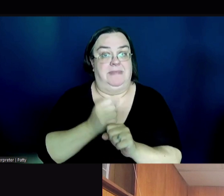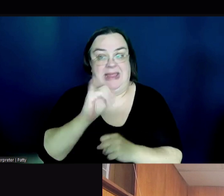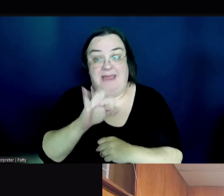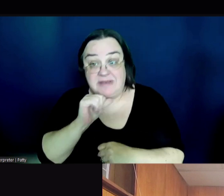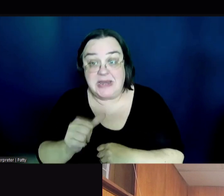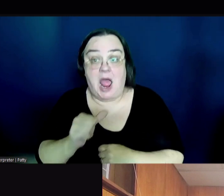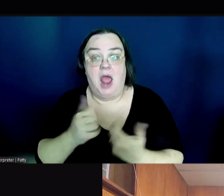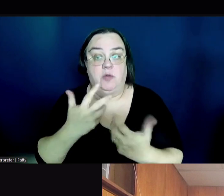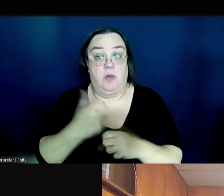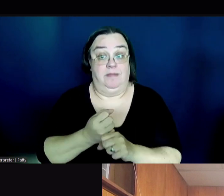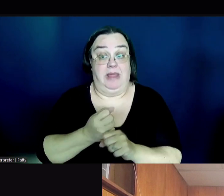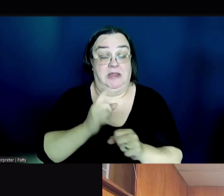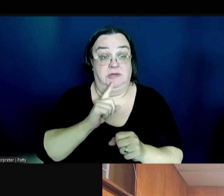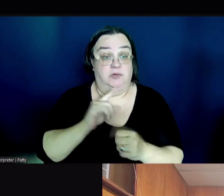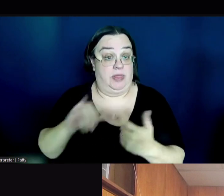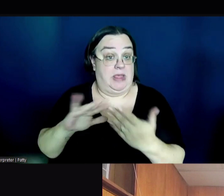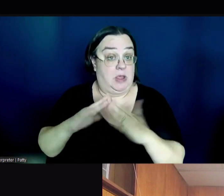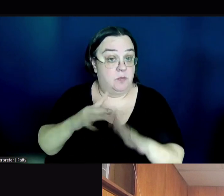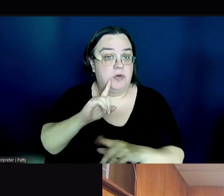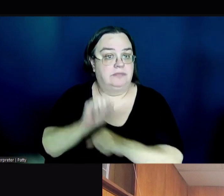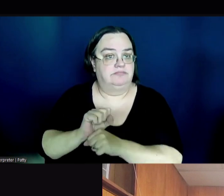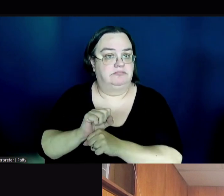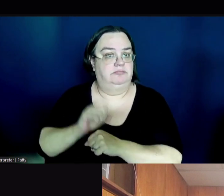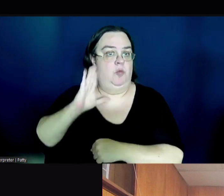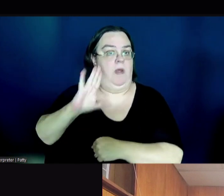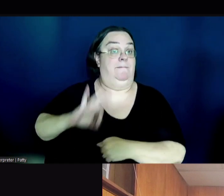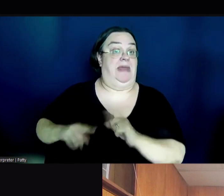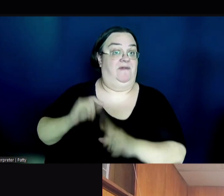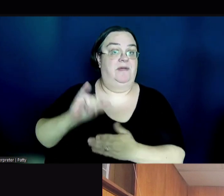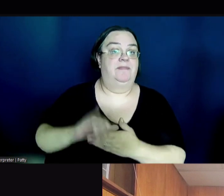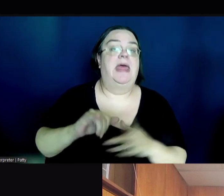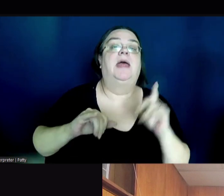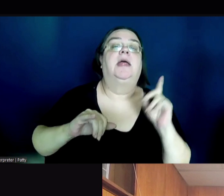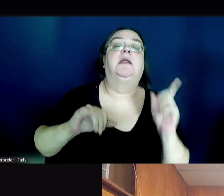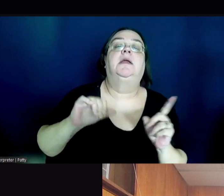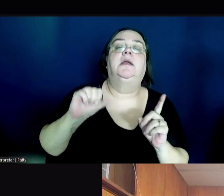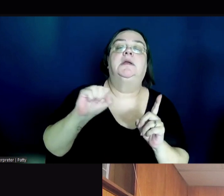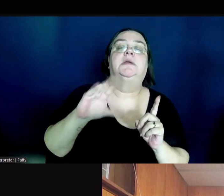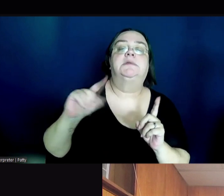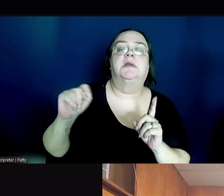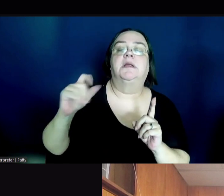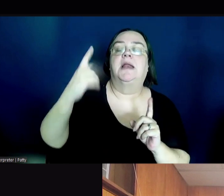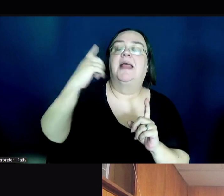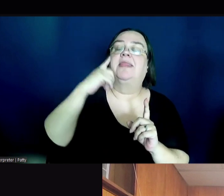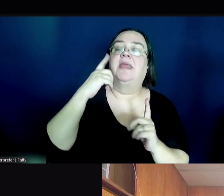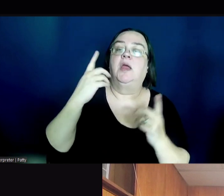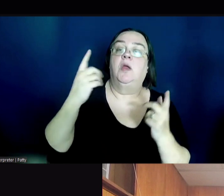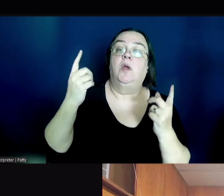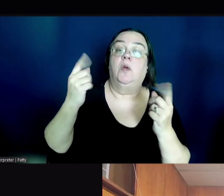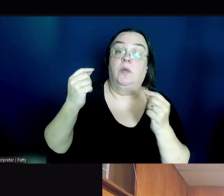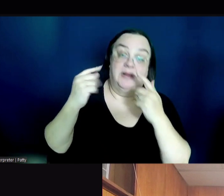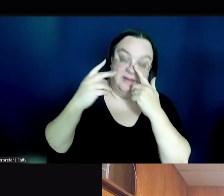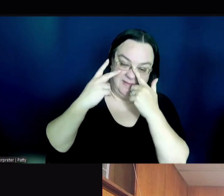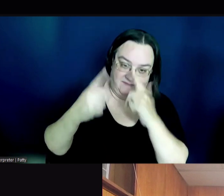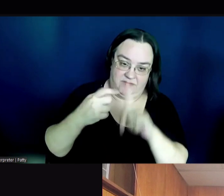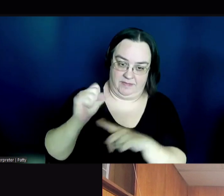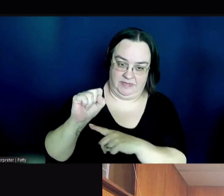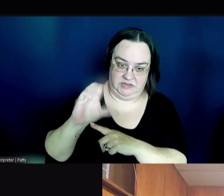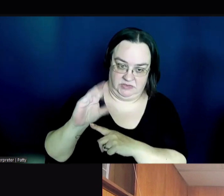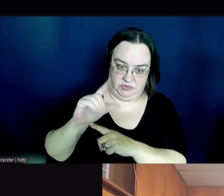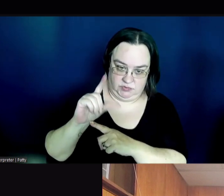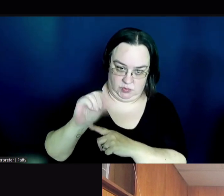since that's where the power is being generated. So I think what we've seen from the solar carports is that they do